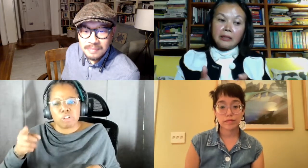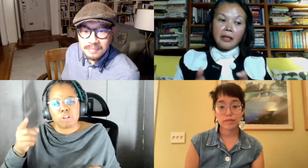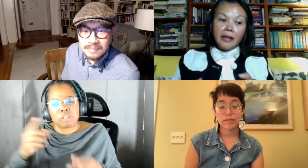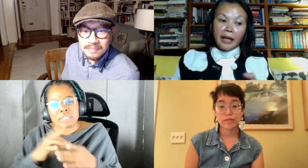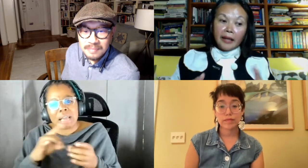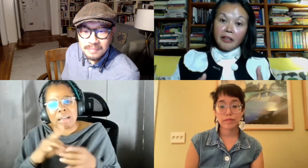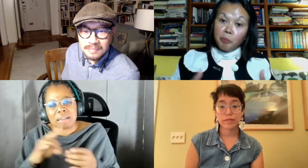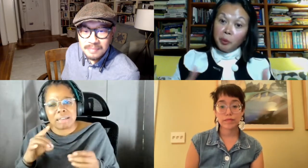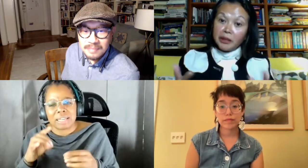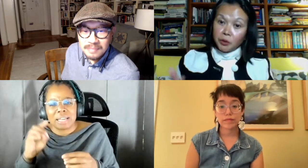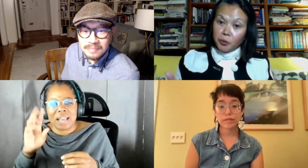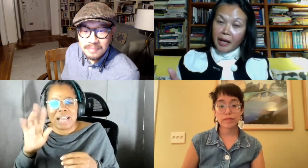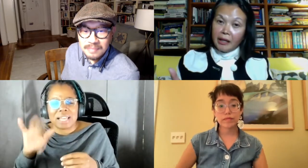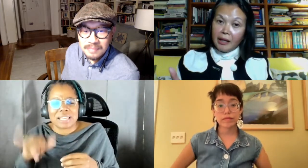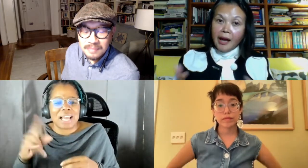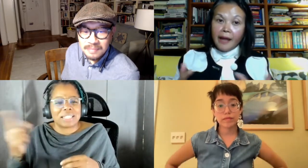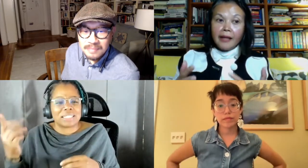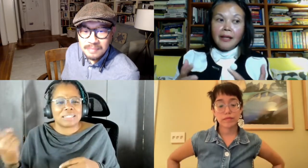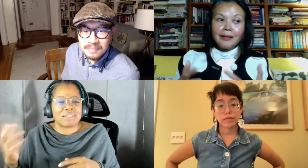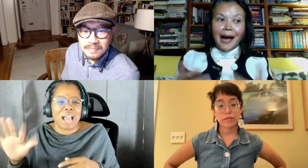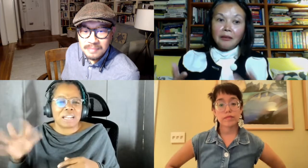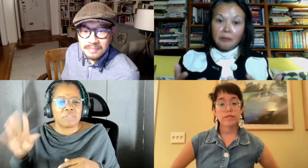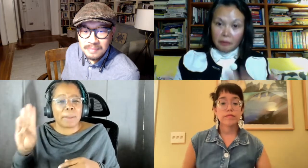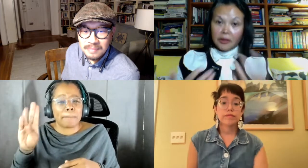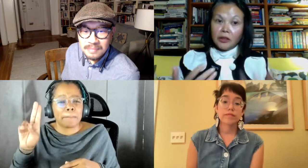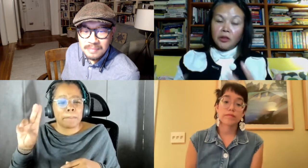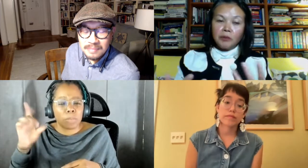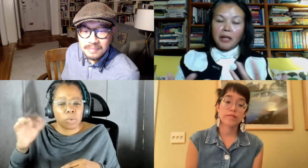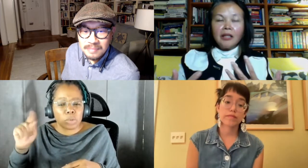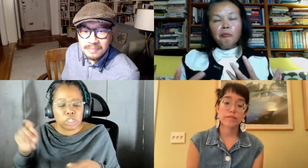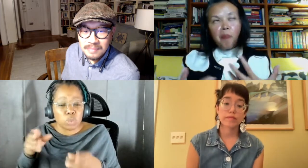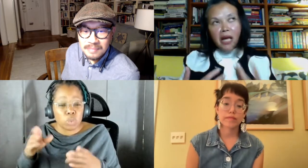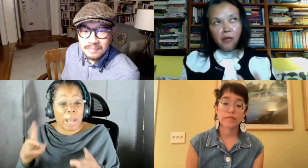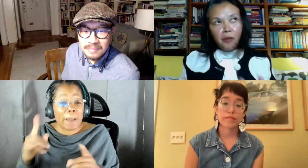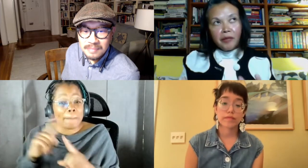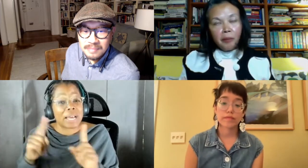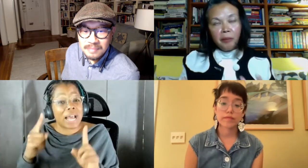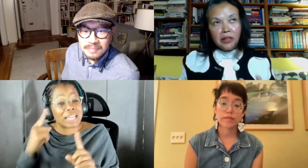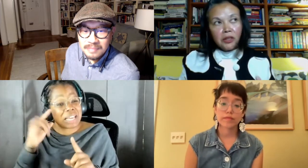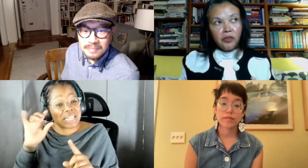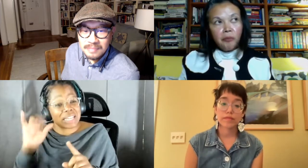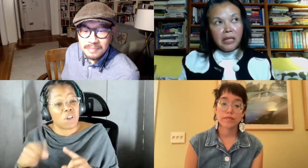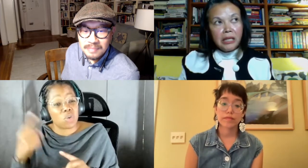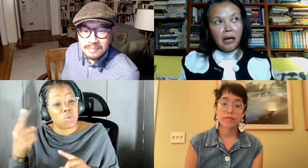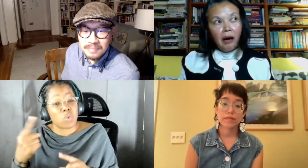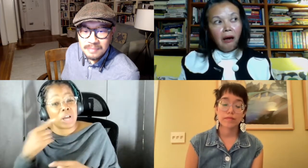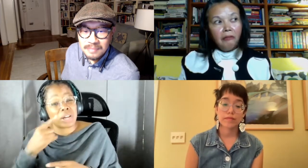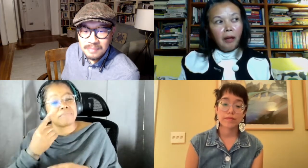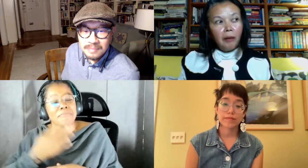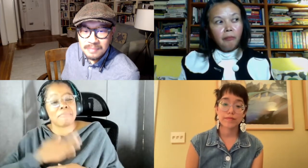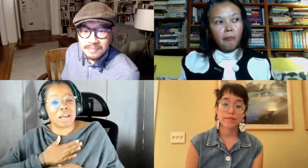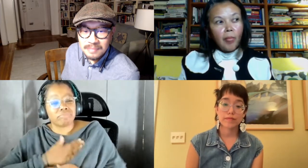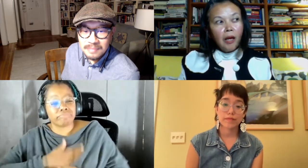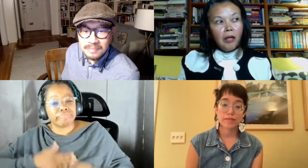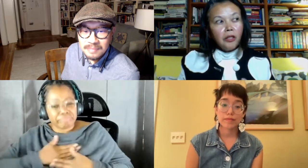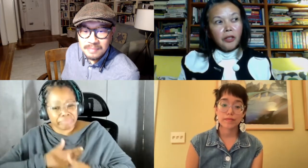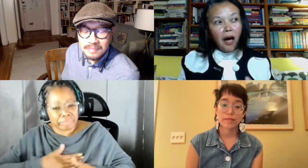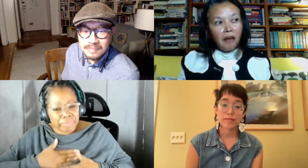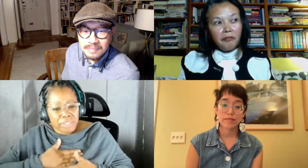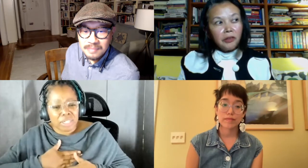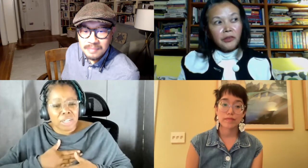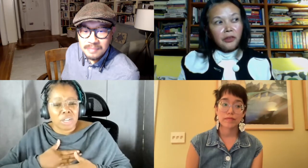is that kind of Buddhist way. And I think that just in terms, I think maybe one of the pleasures for me of